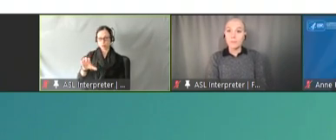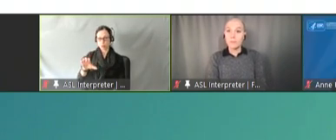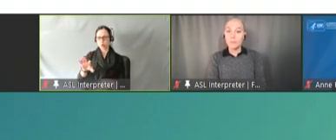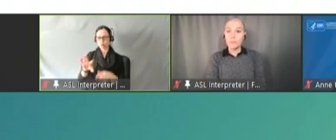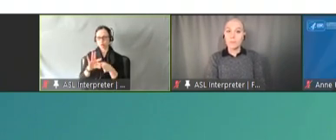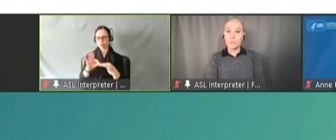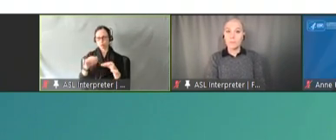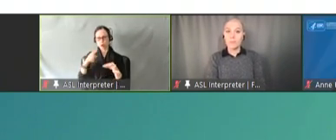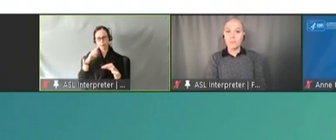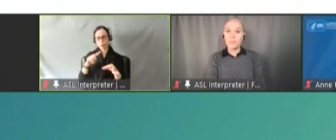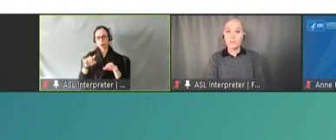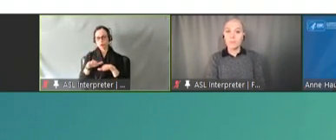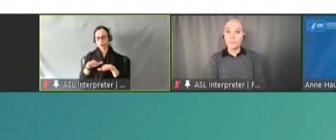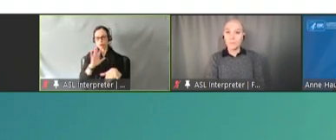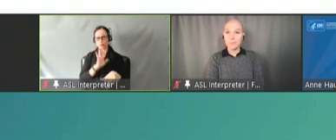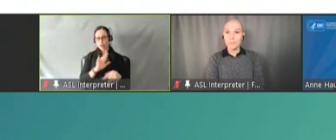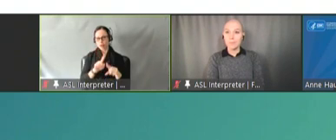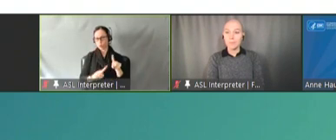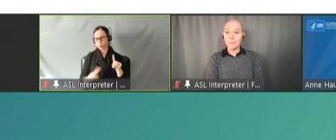children 5 to 11.